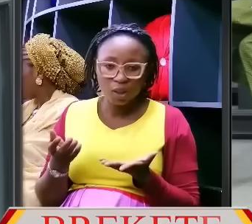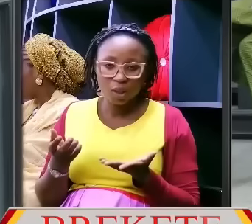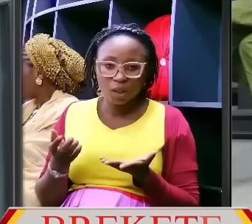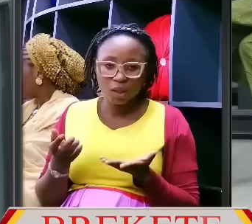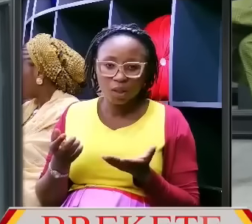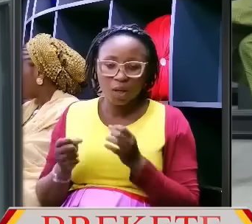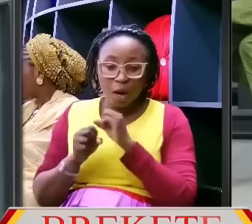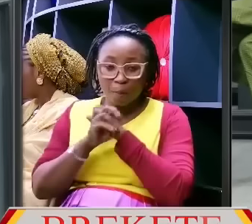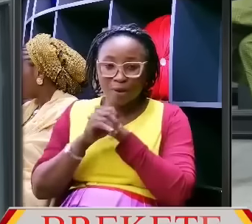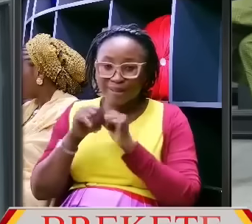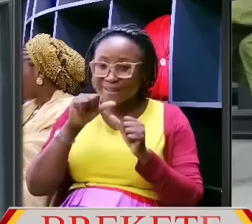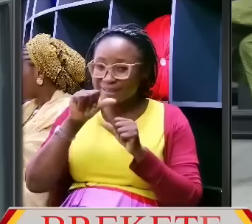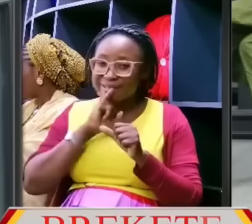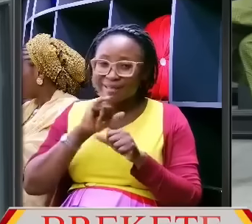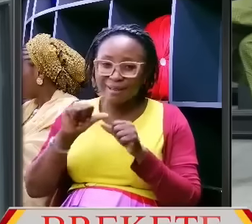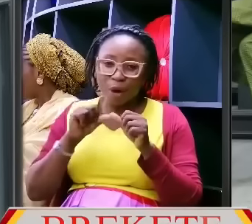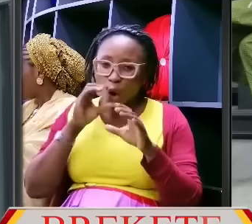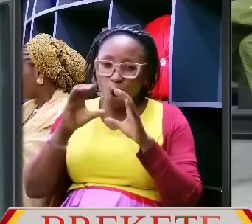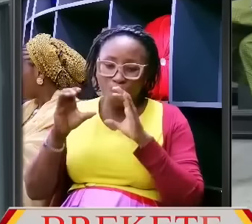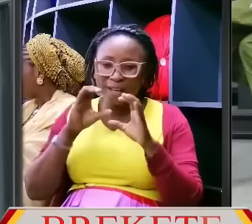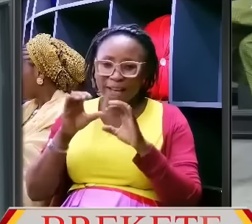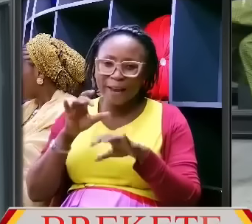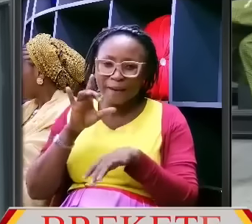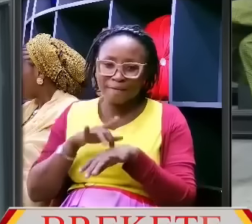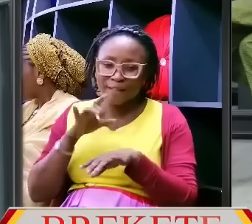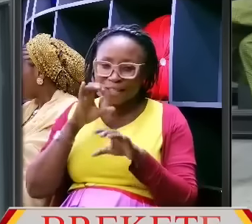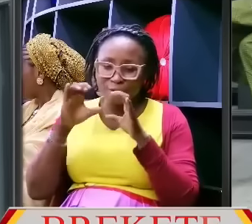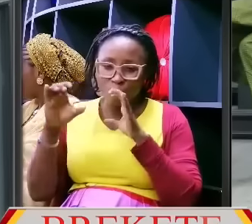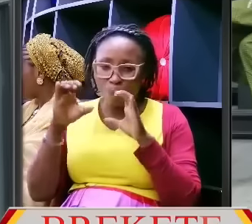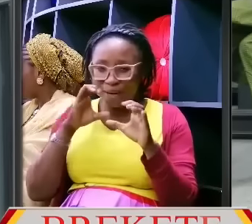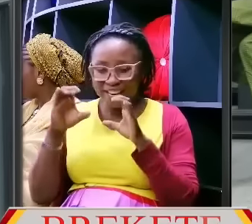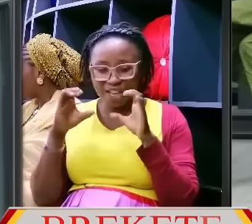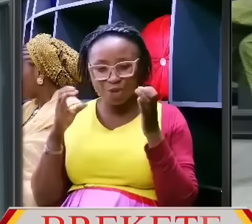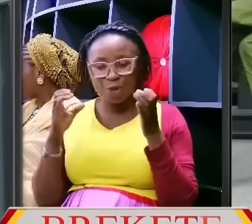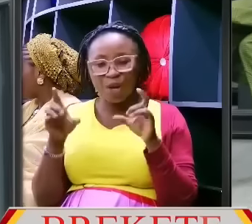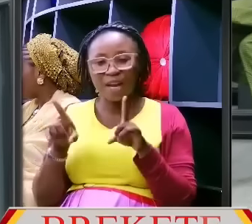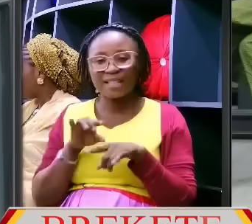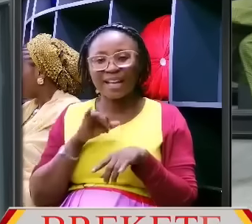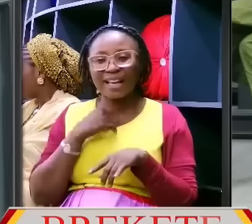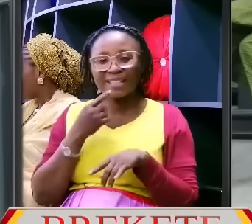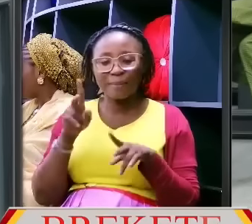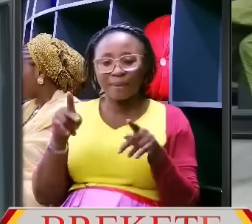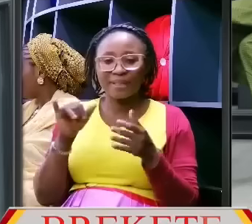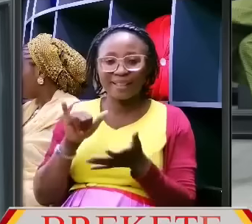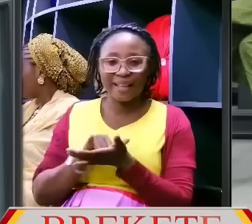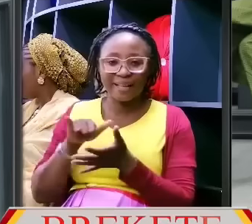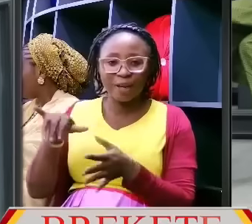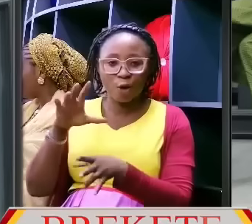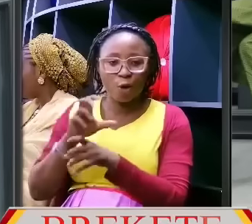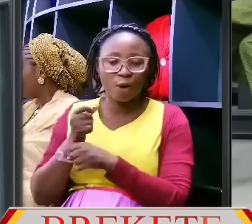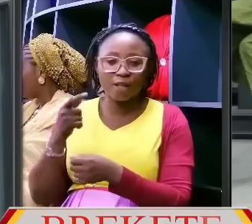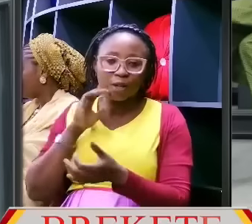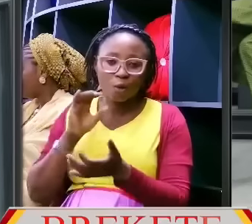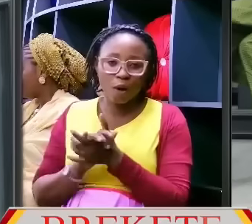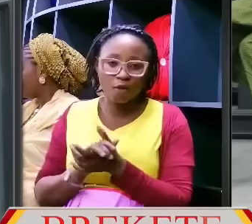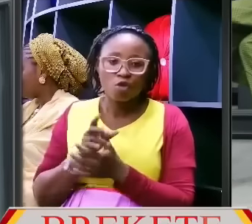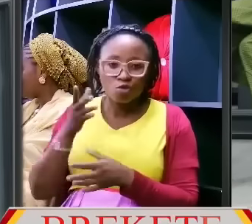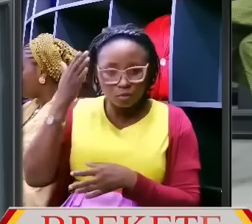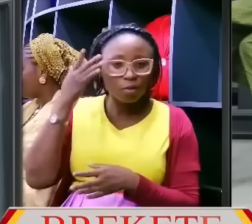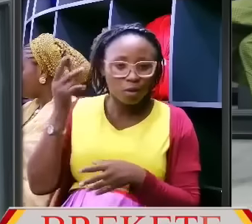about communication, not just communication, effective communication. As I talk, say person where they collect your wife. Na me una